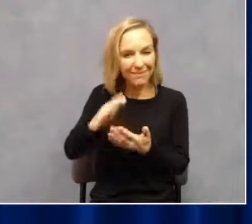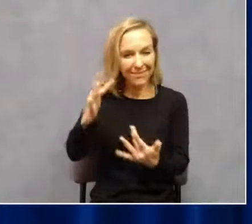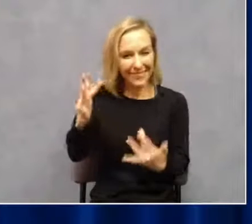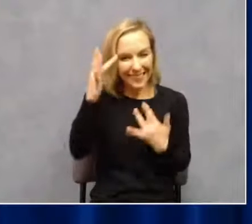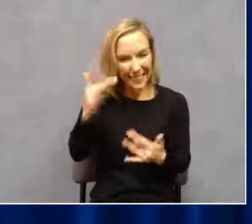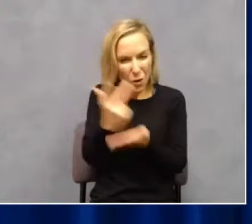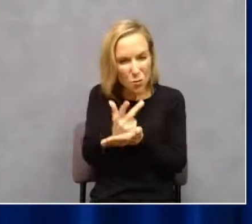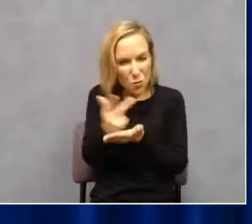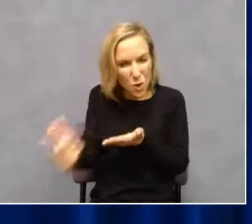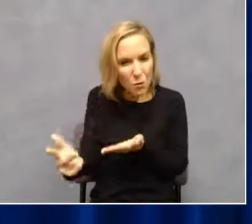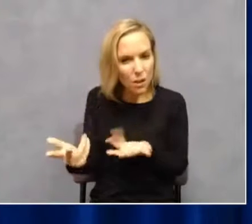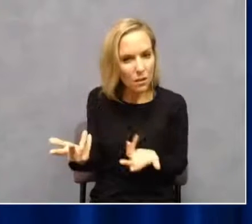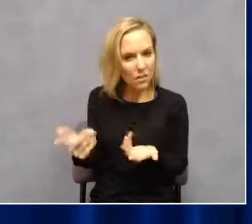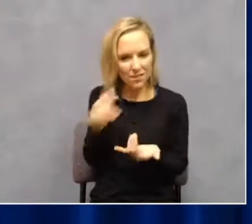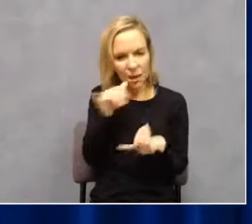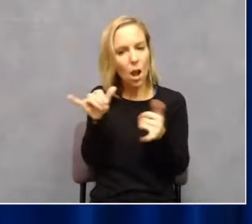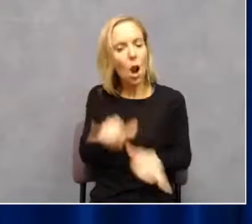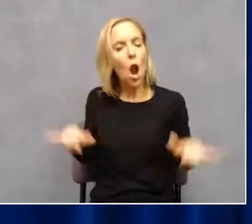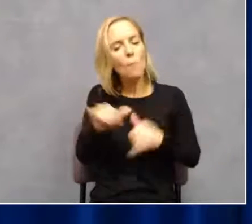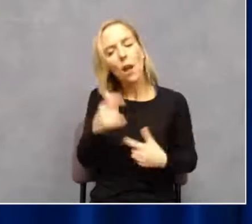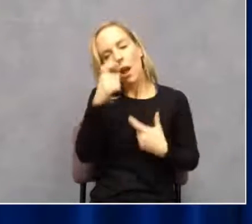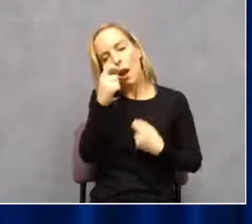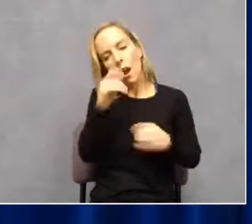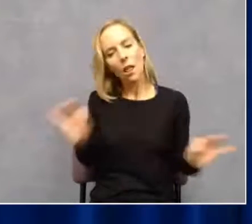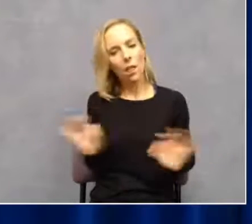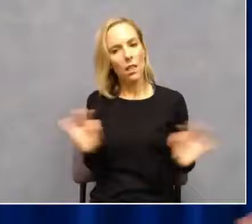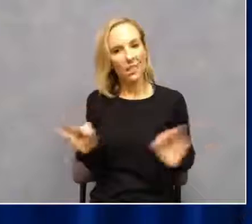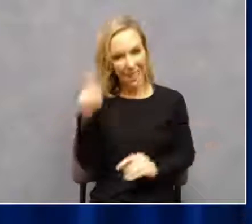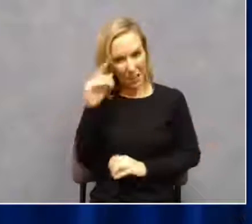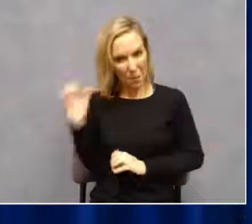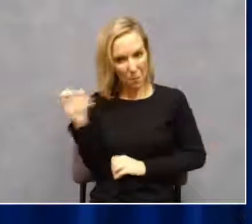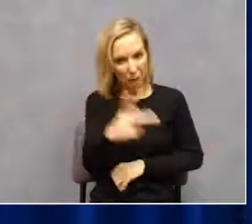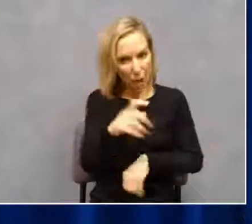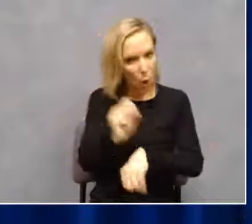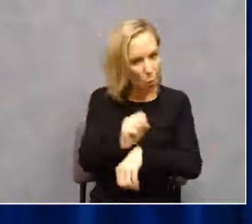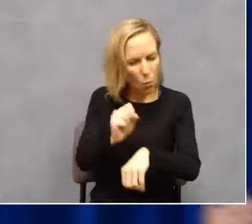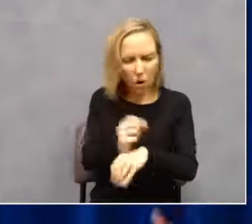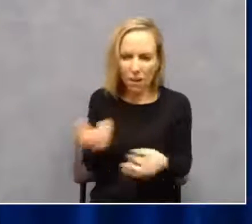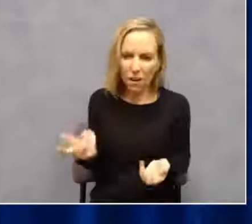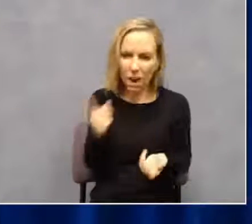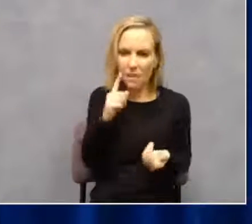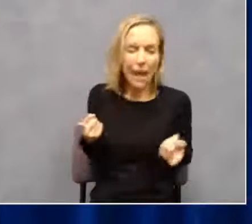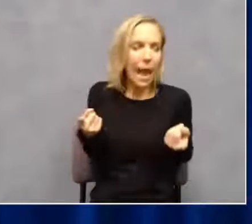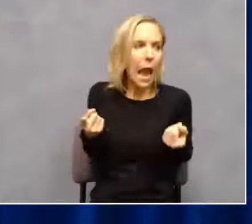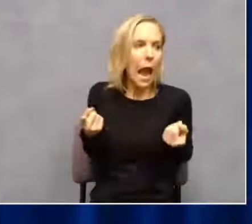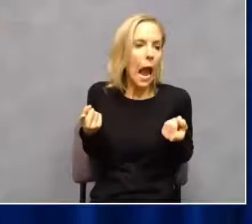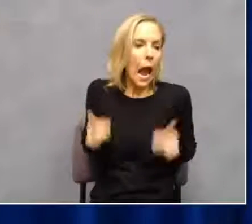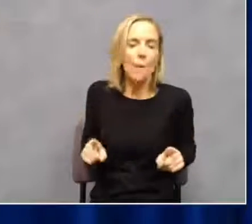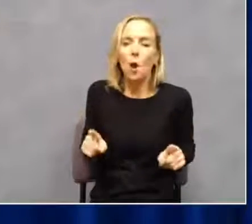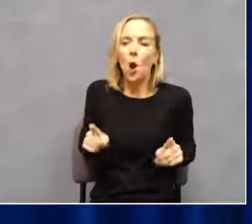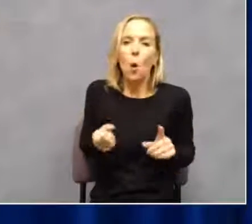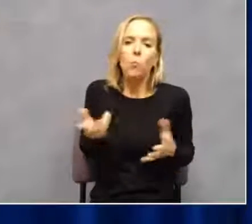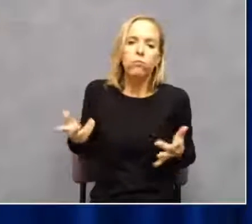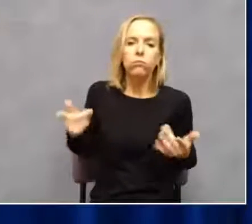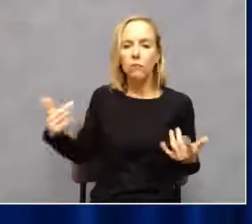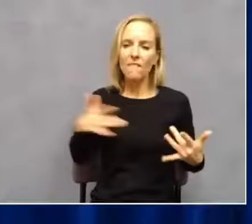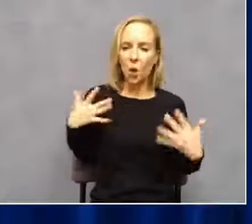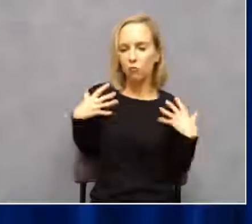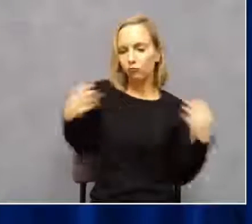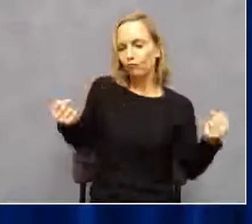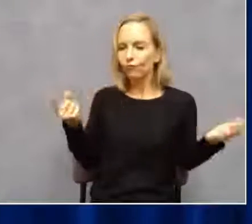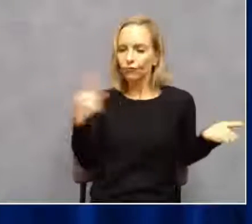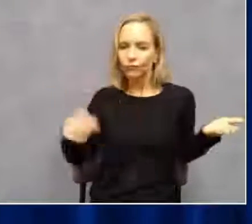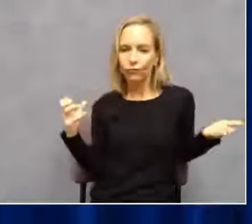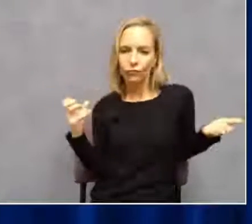not the common cold. He's not back at work, and it's not going to happen just next week that he'll feel well enough to go to work. Now,